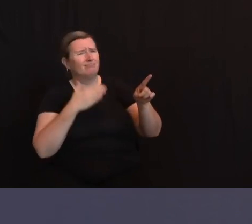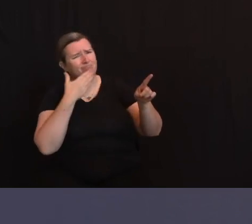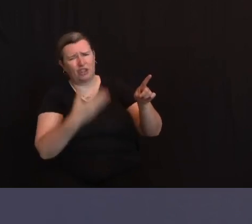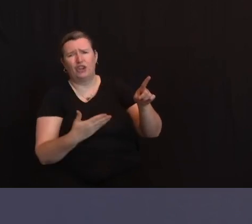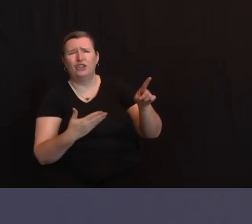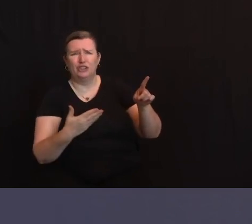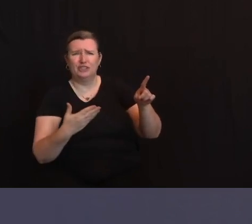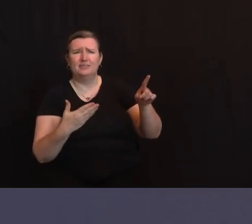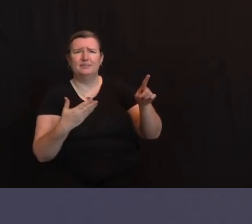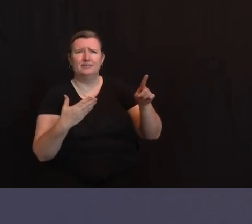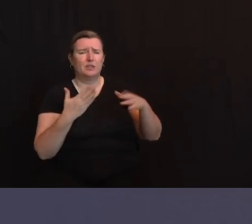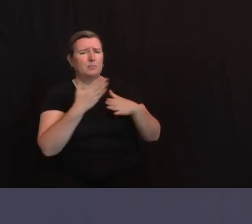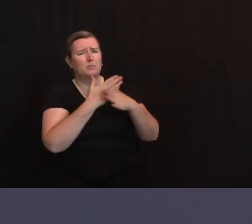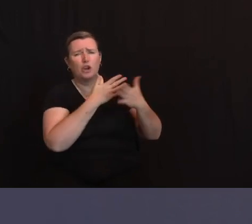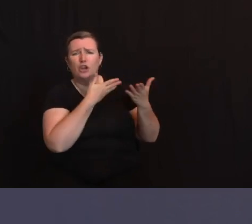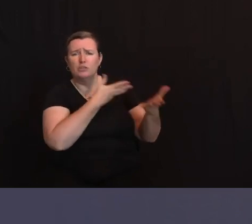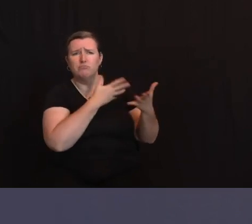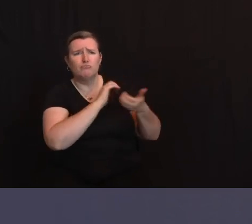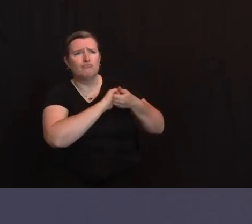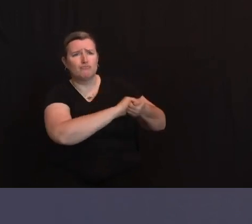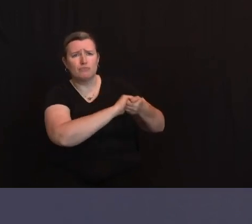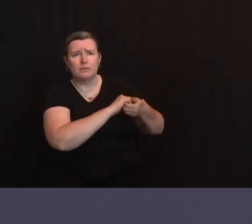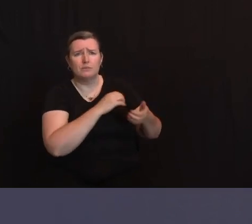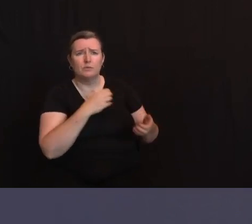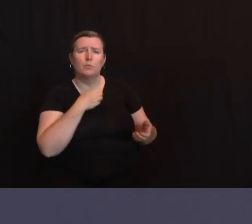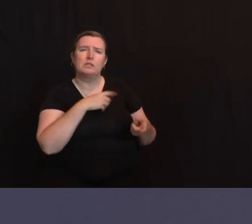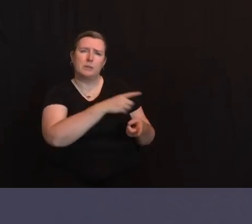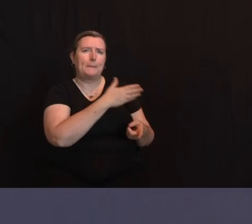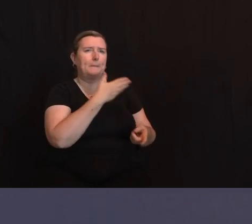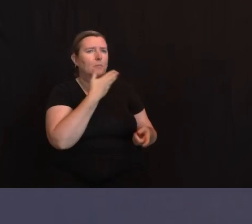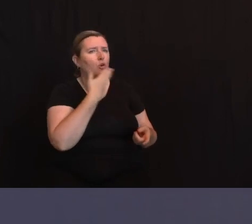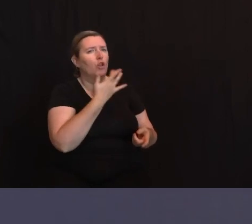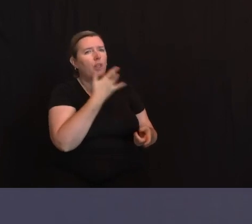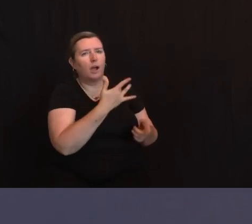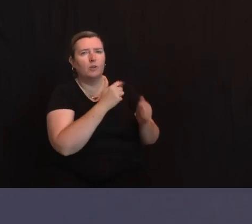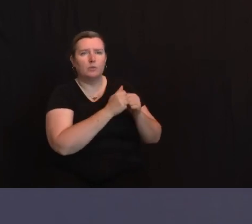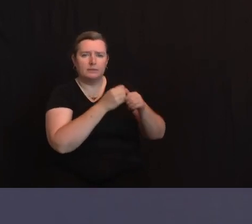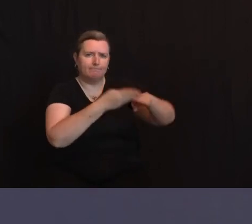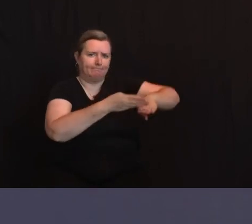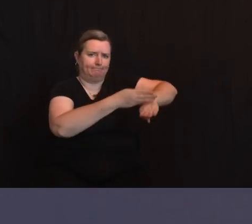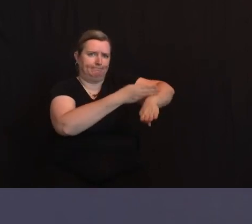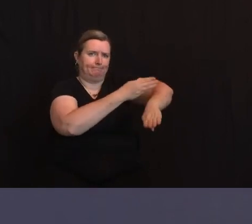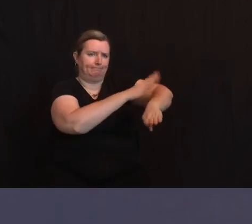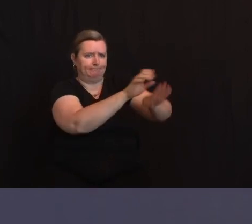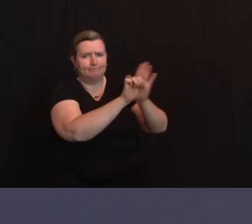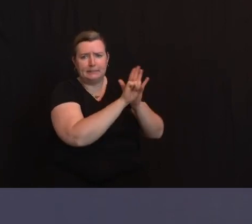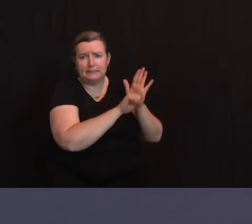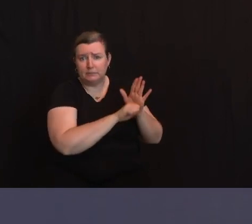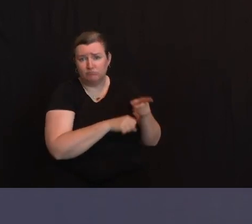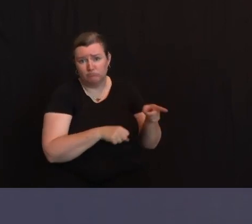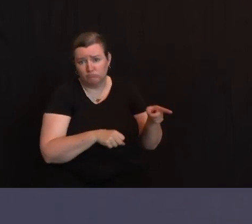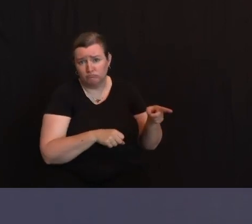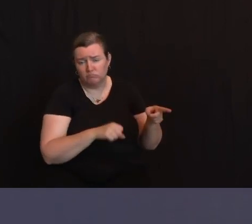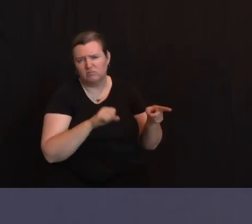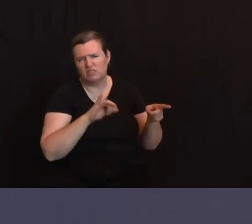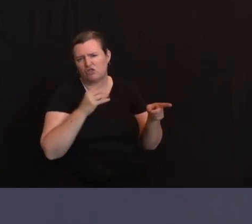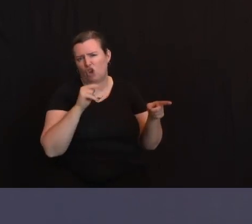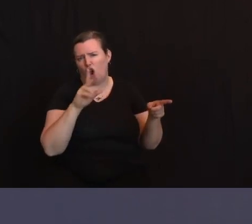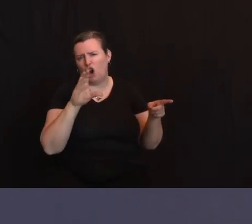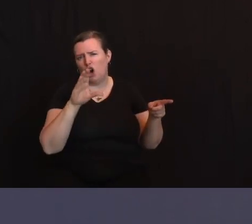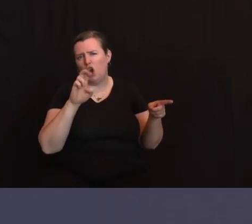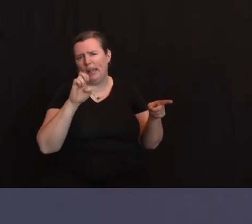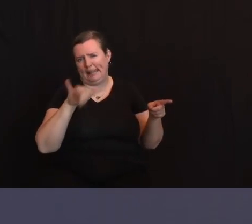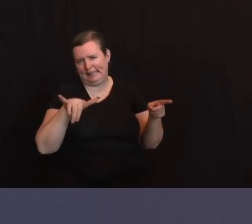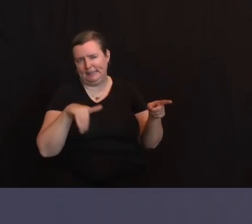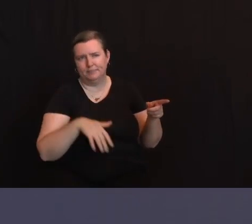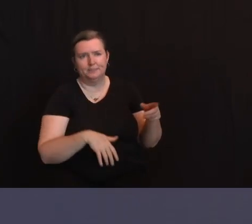nothing but good progress on COVID and any other matters. And they were on it and then came off it. I hope